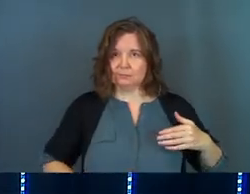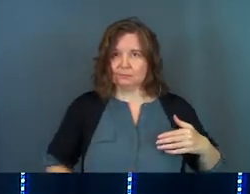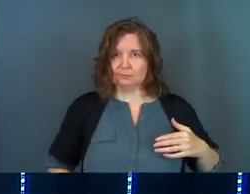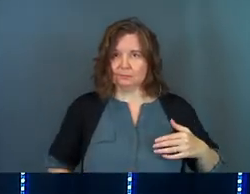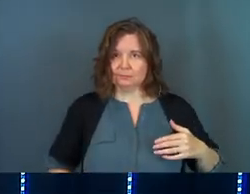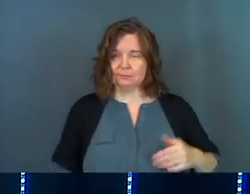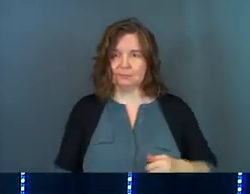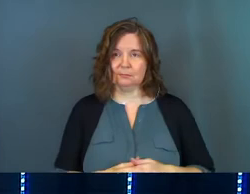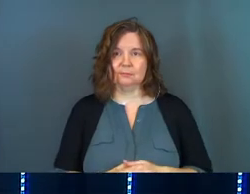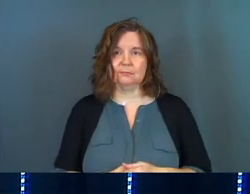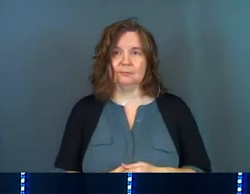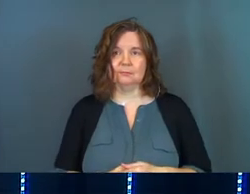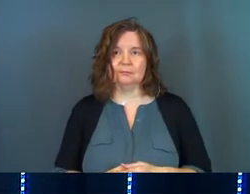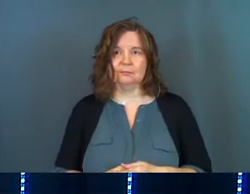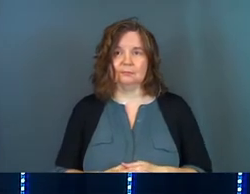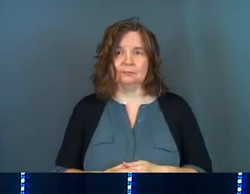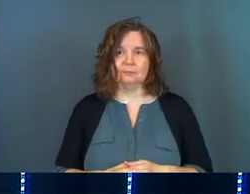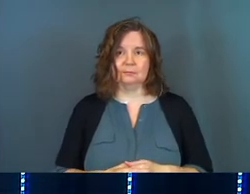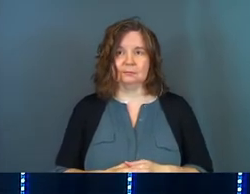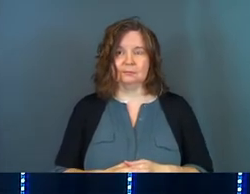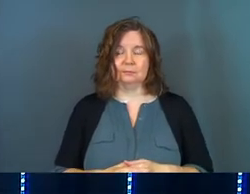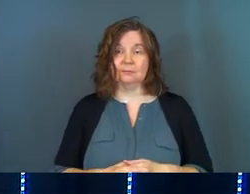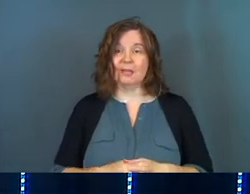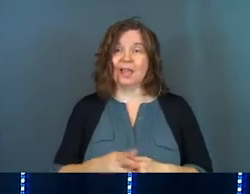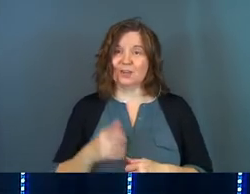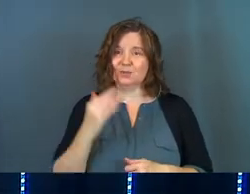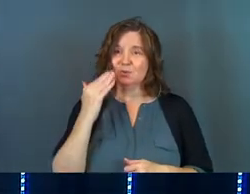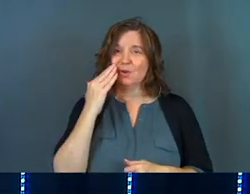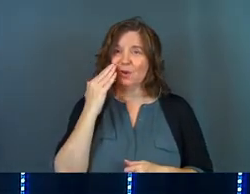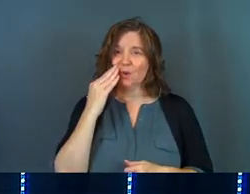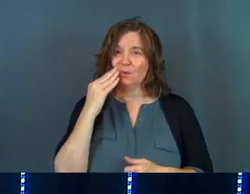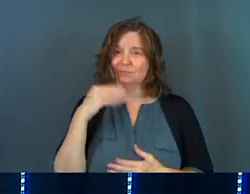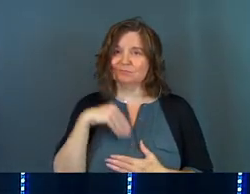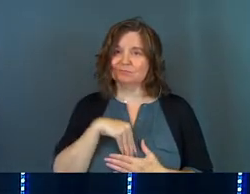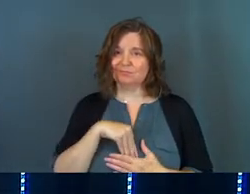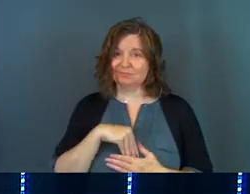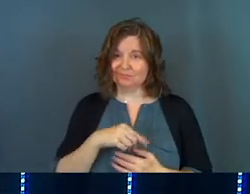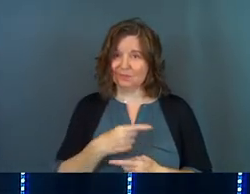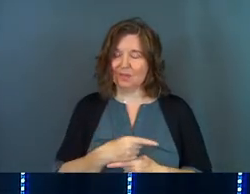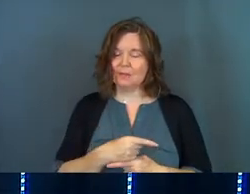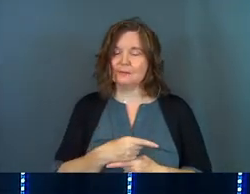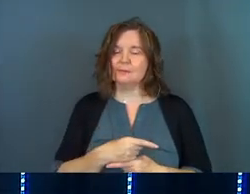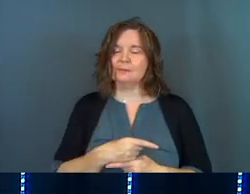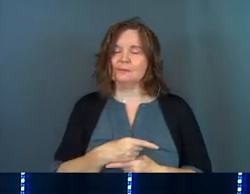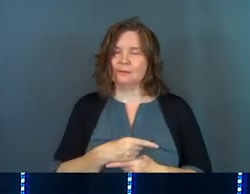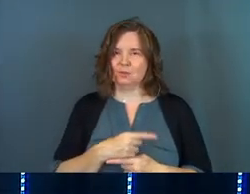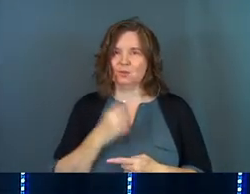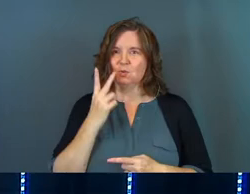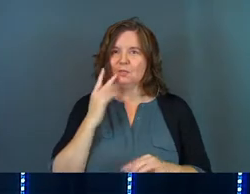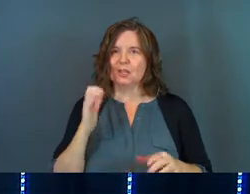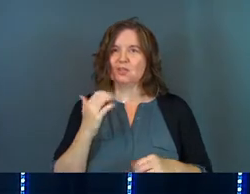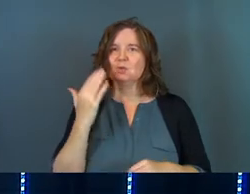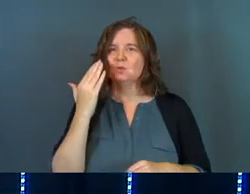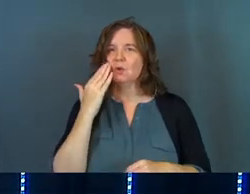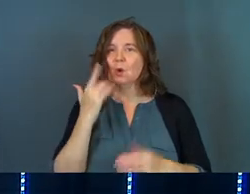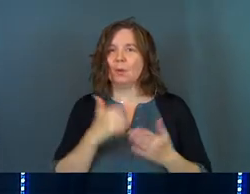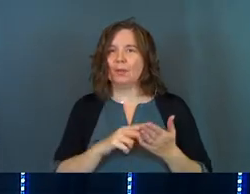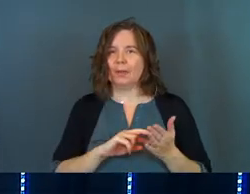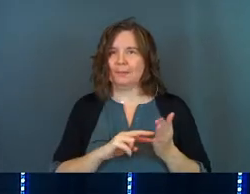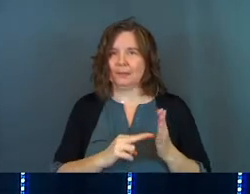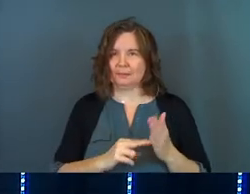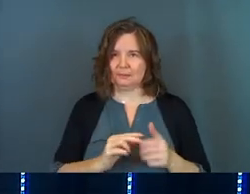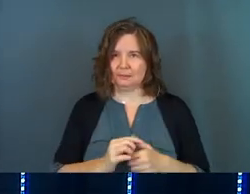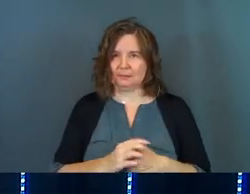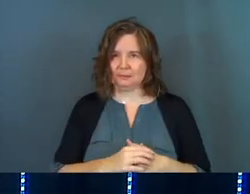in his pocket. And you know, right? Like, you just see that little action and you just know what that